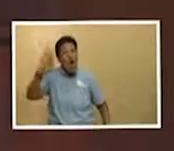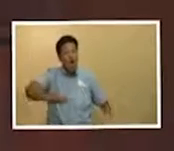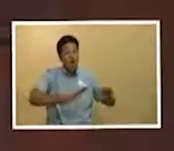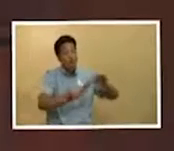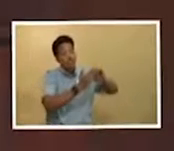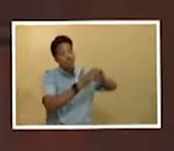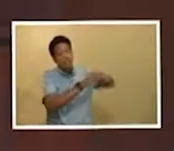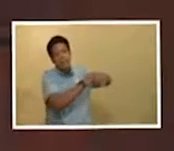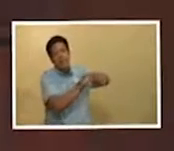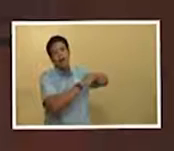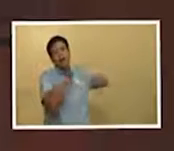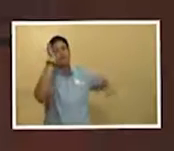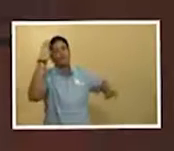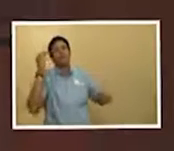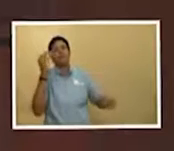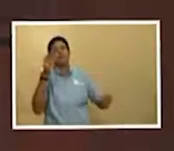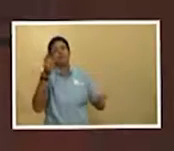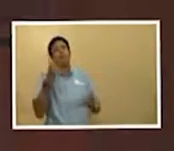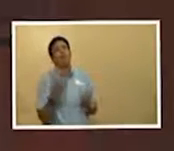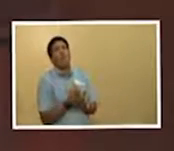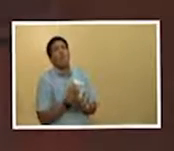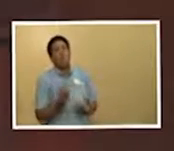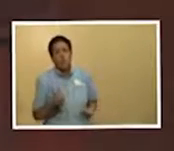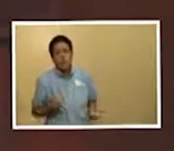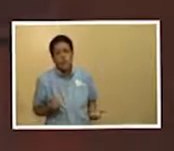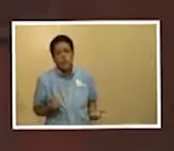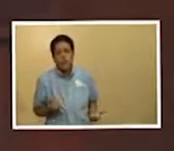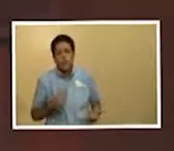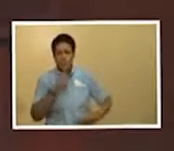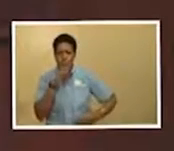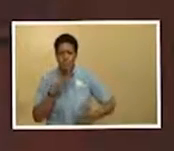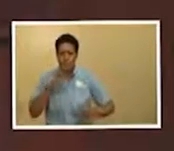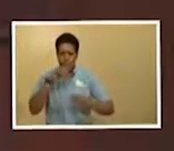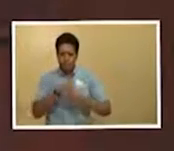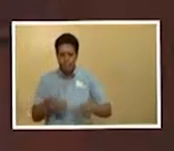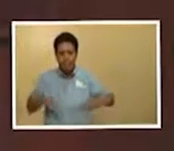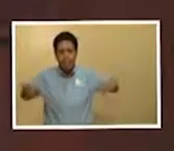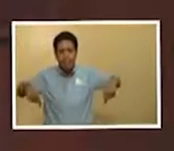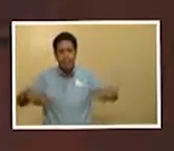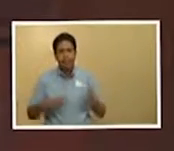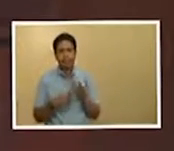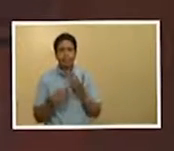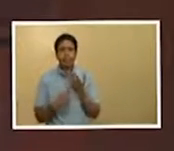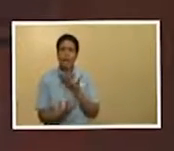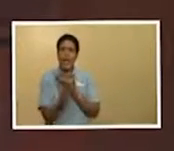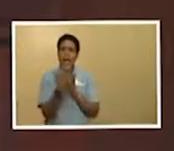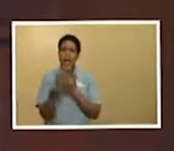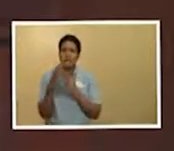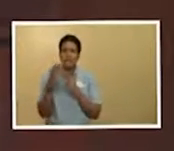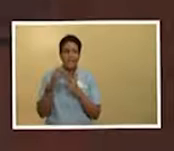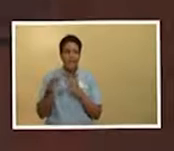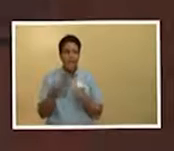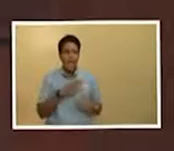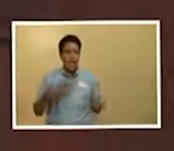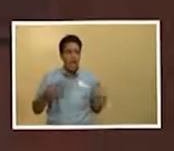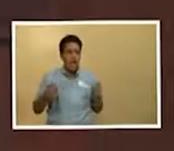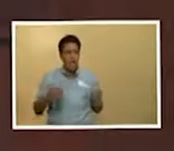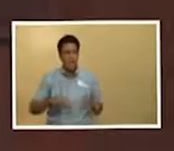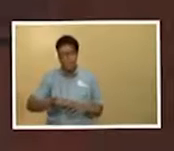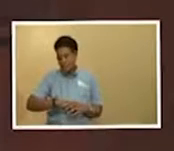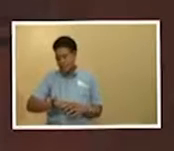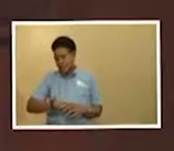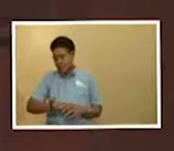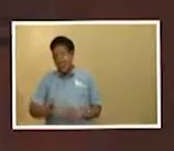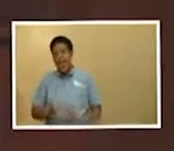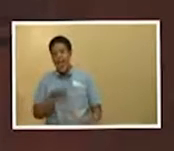Jamaica will be given the opportunity to participate, engage the Joint Select Committee, engage